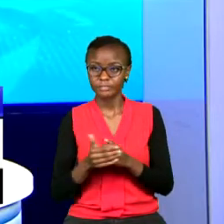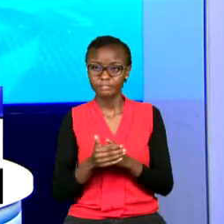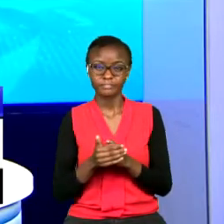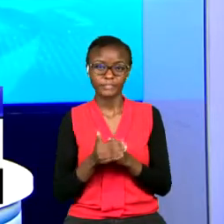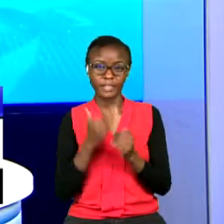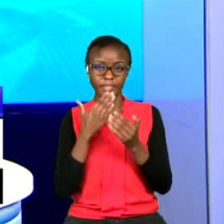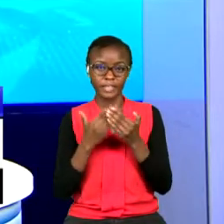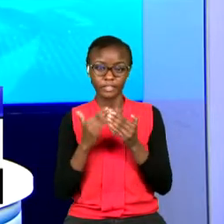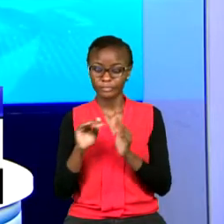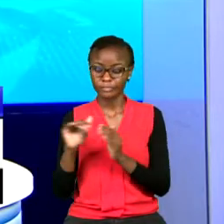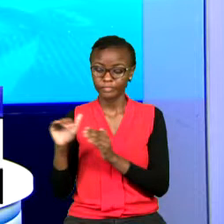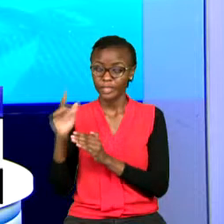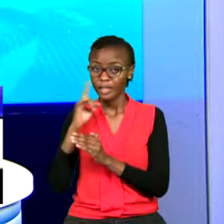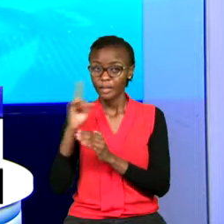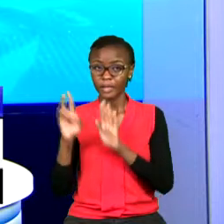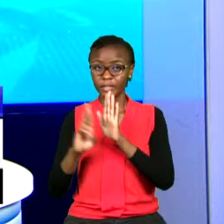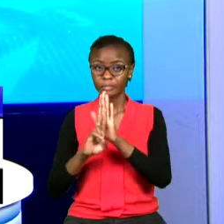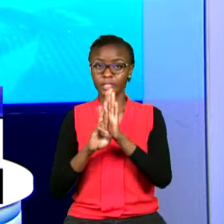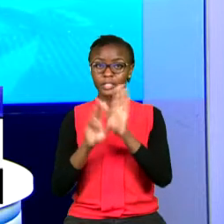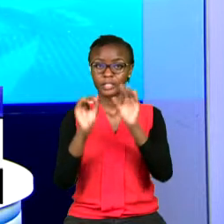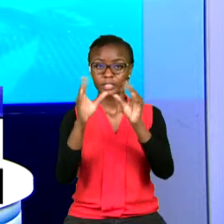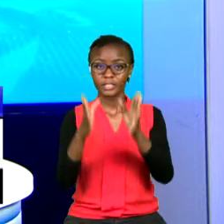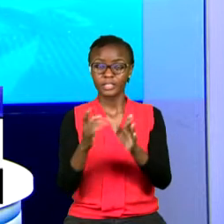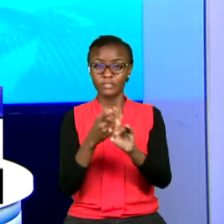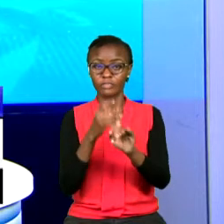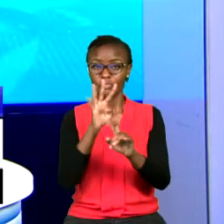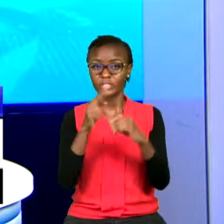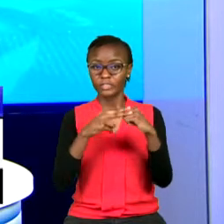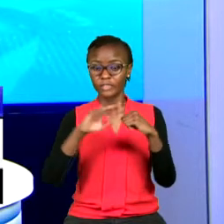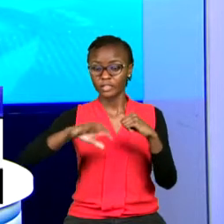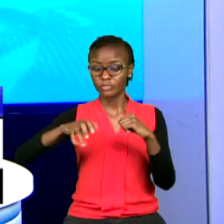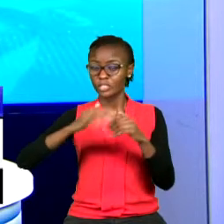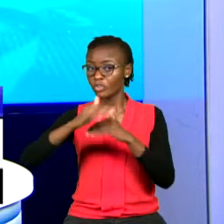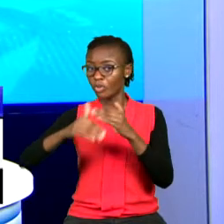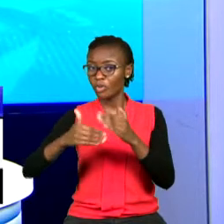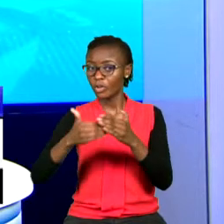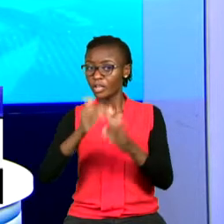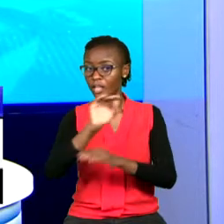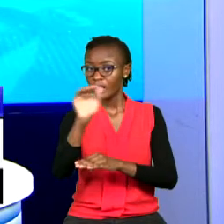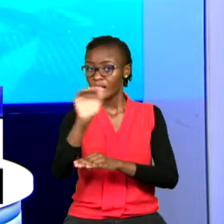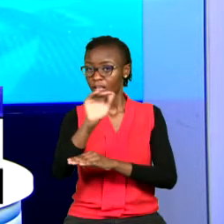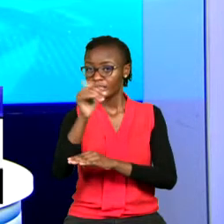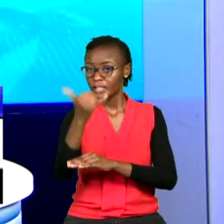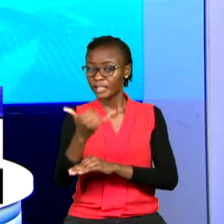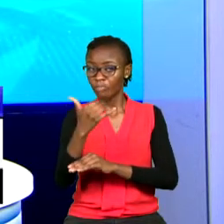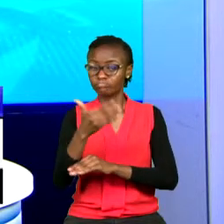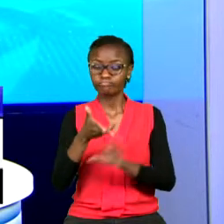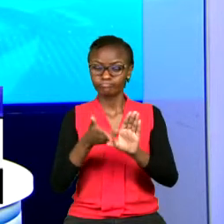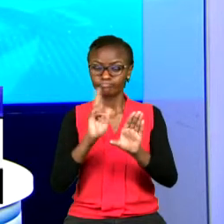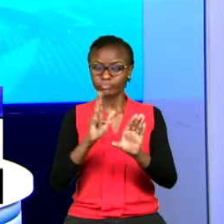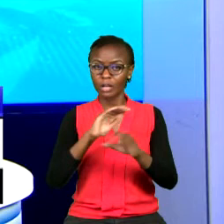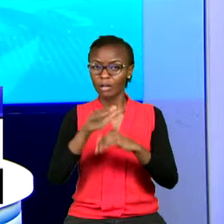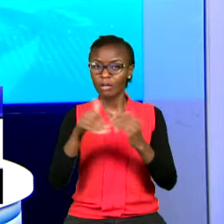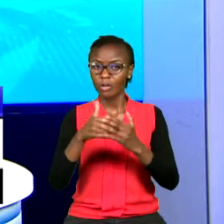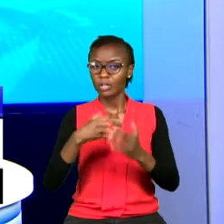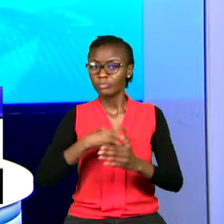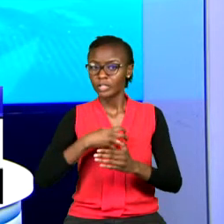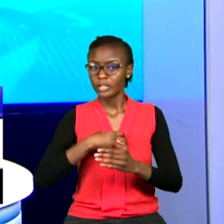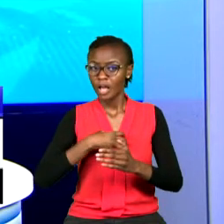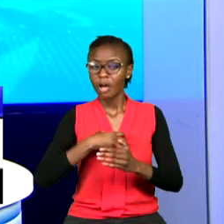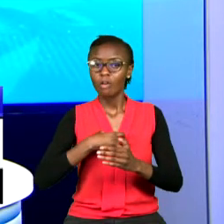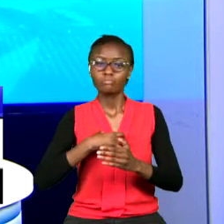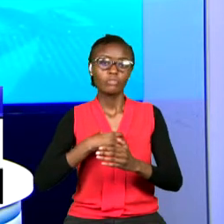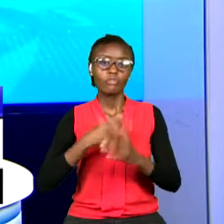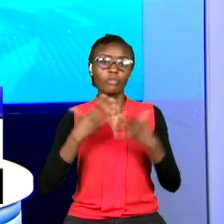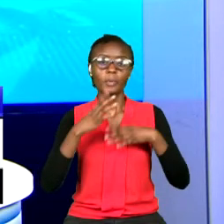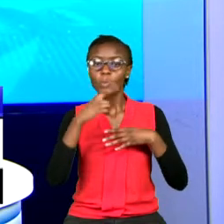you. A representative group of teachers from across the 47 counties are calling on the immediate resignation of non-teachers from all teachers' unions.